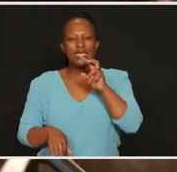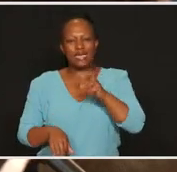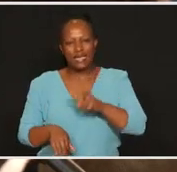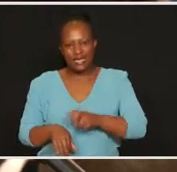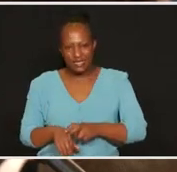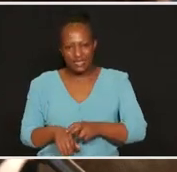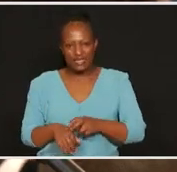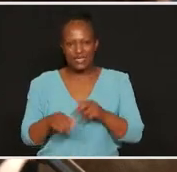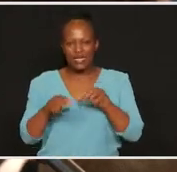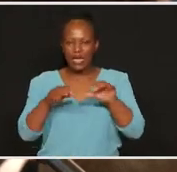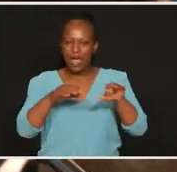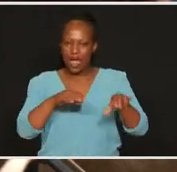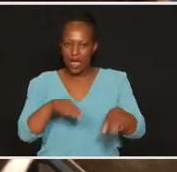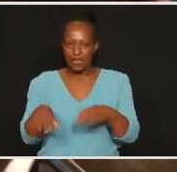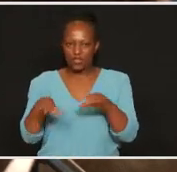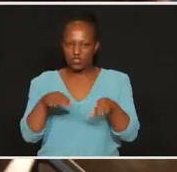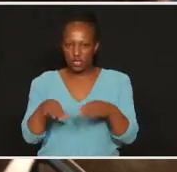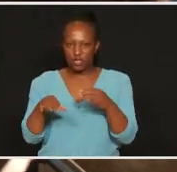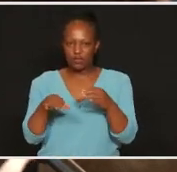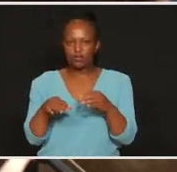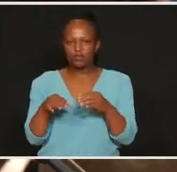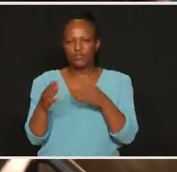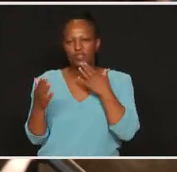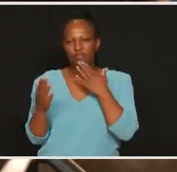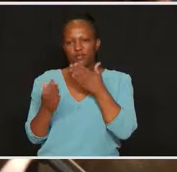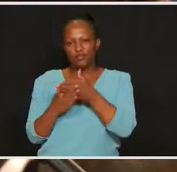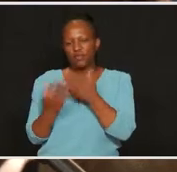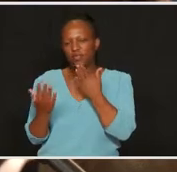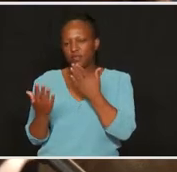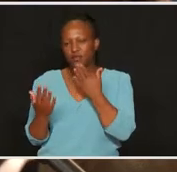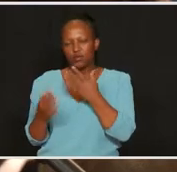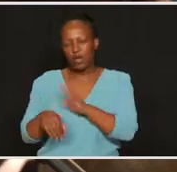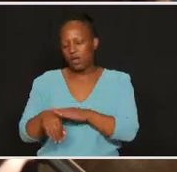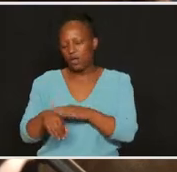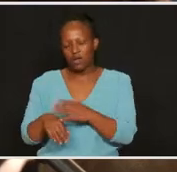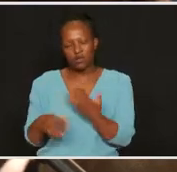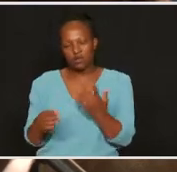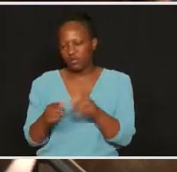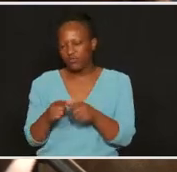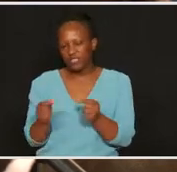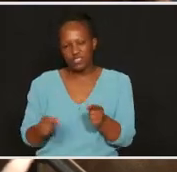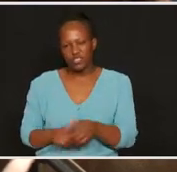we need a lot thanks